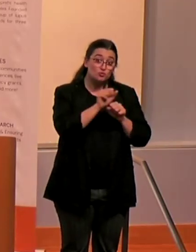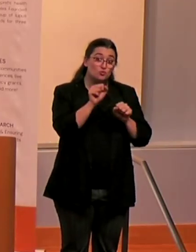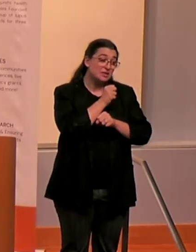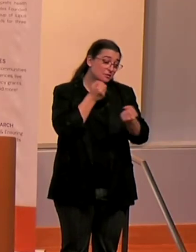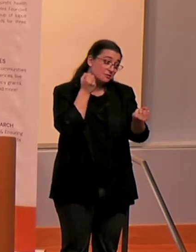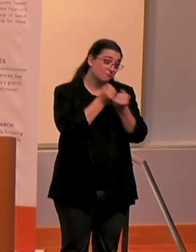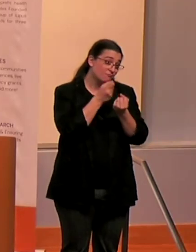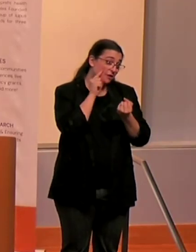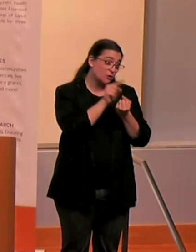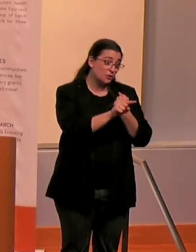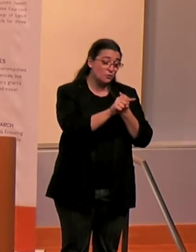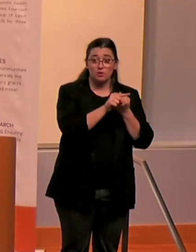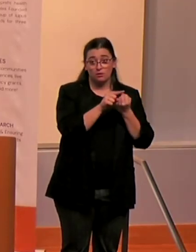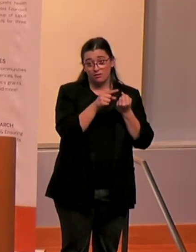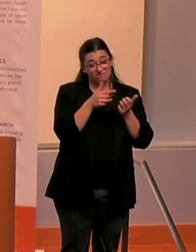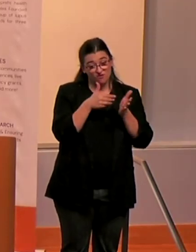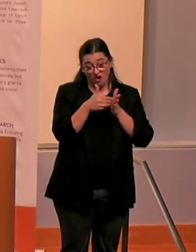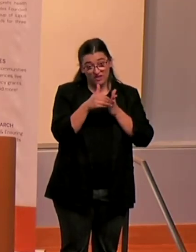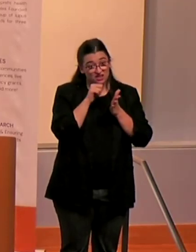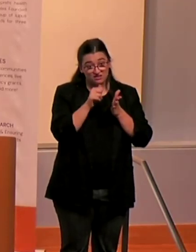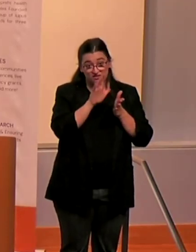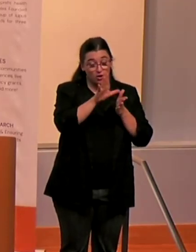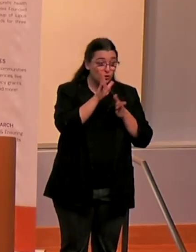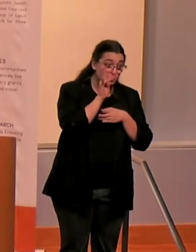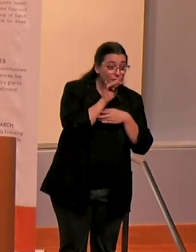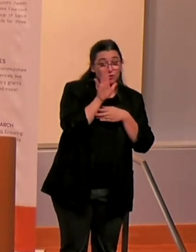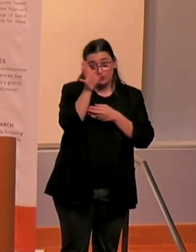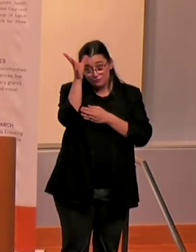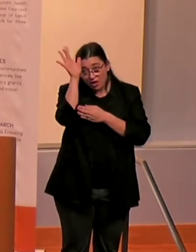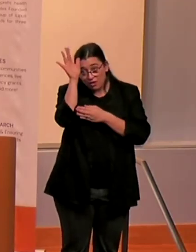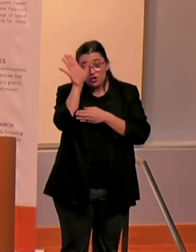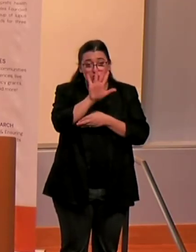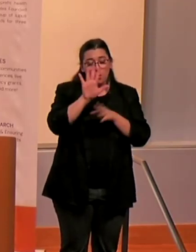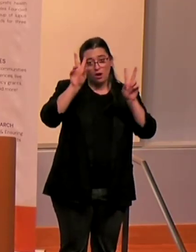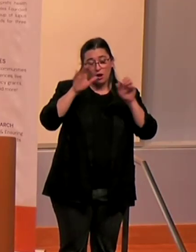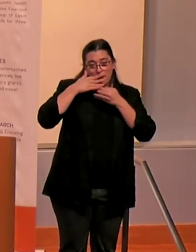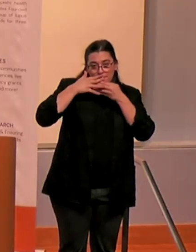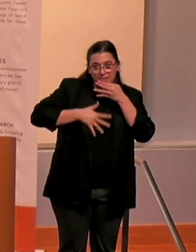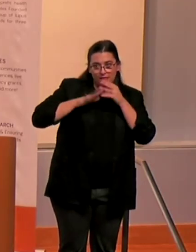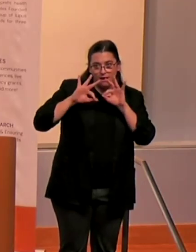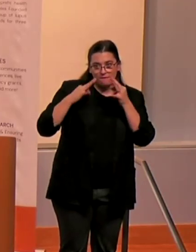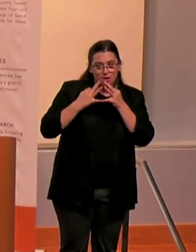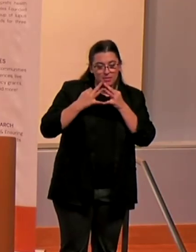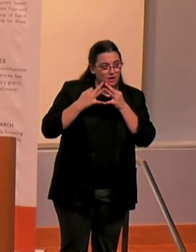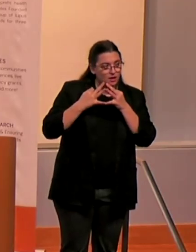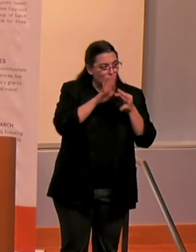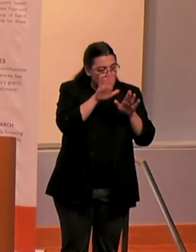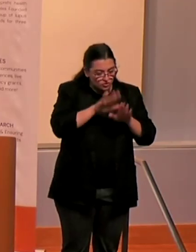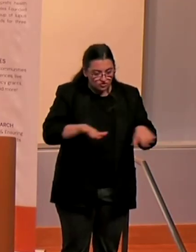relatives. It's not your own mother. It's not your own father. It's not your own, your children that you grew